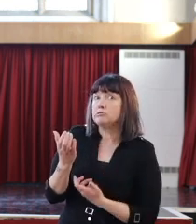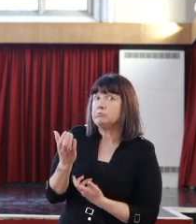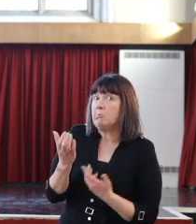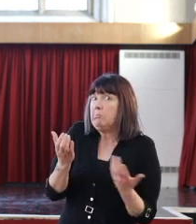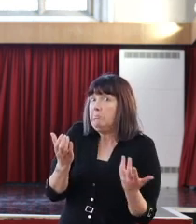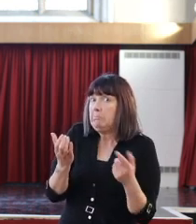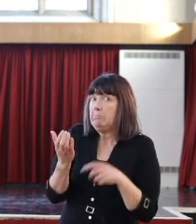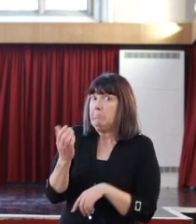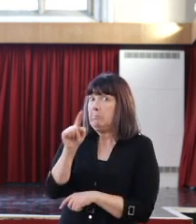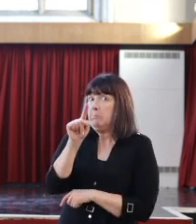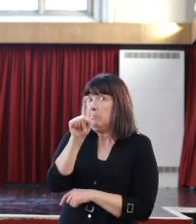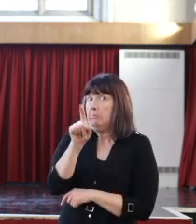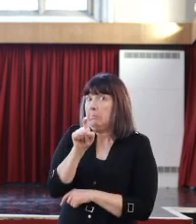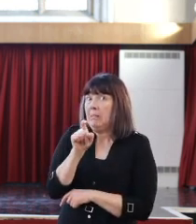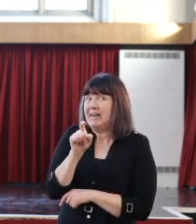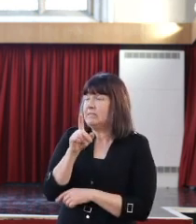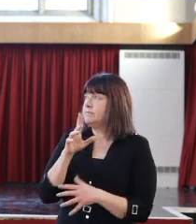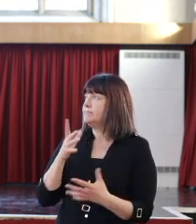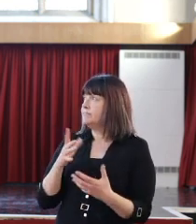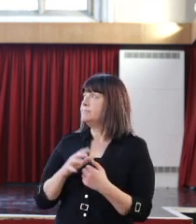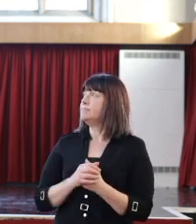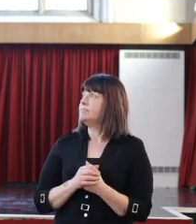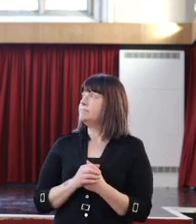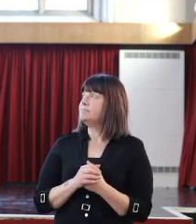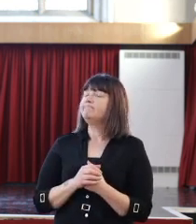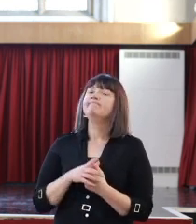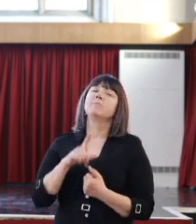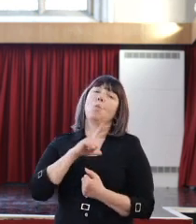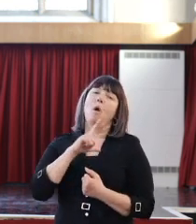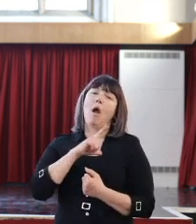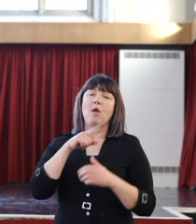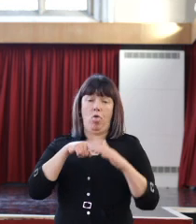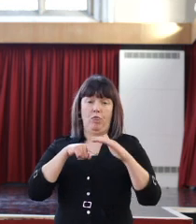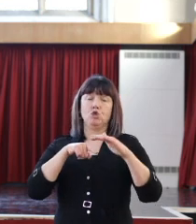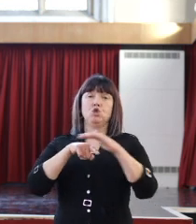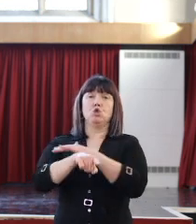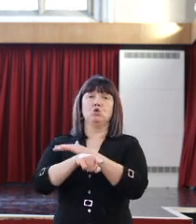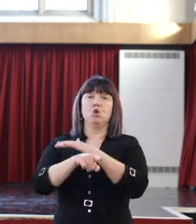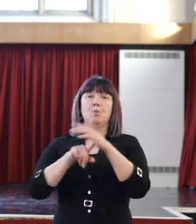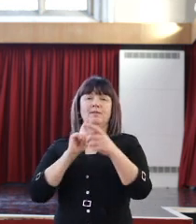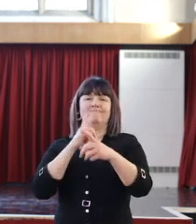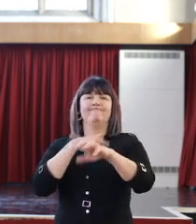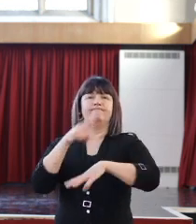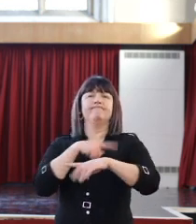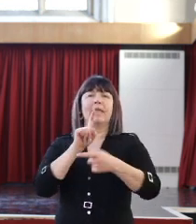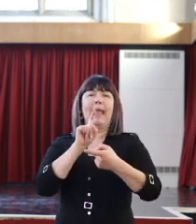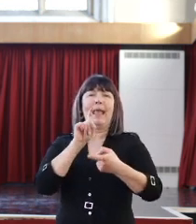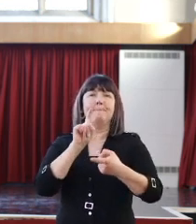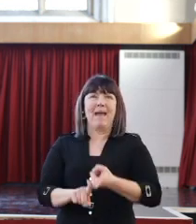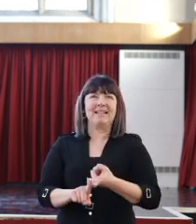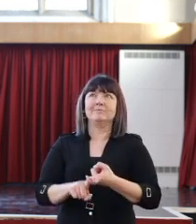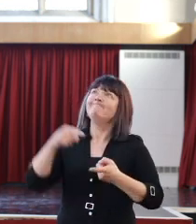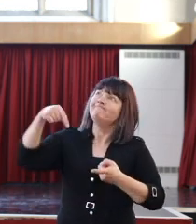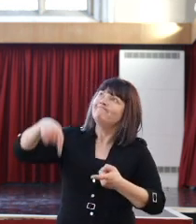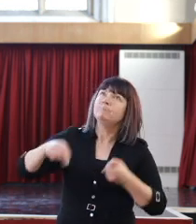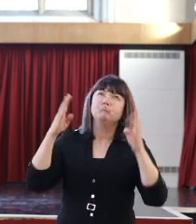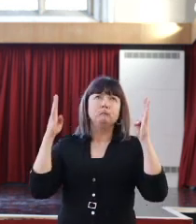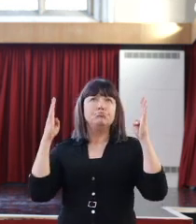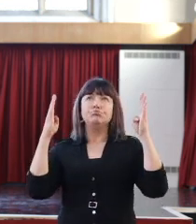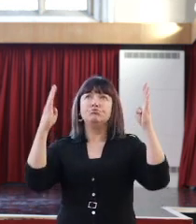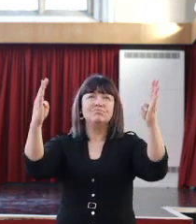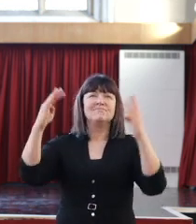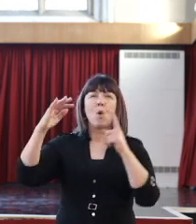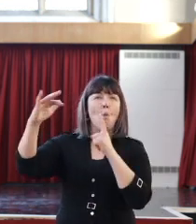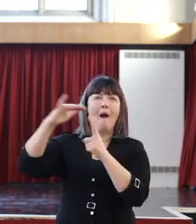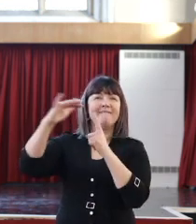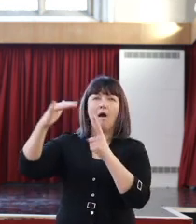the link to work. It's basically their embedded YouTube clips, and the Wi-Fi in here is dropping out and can't carry